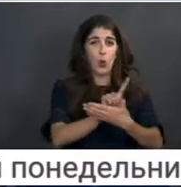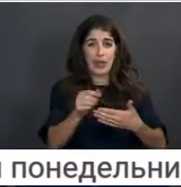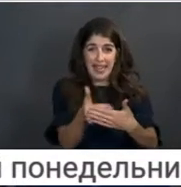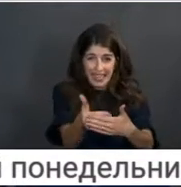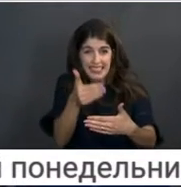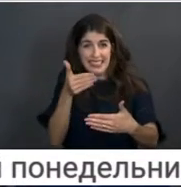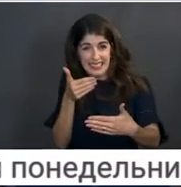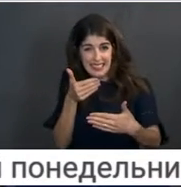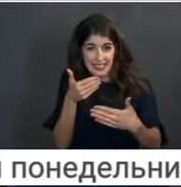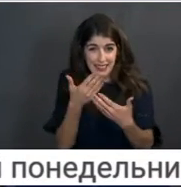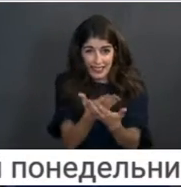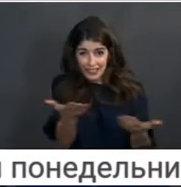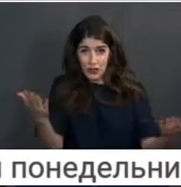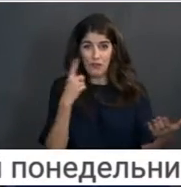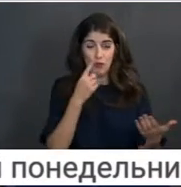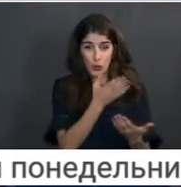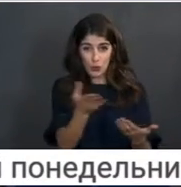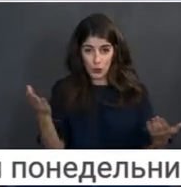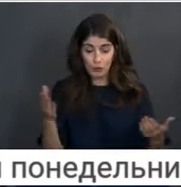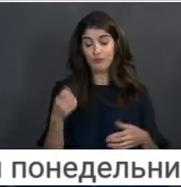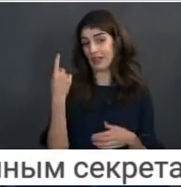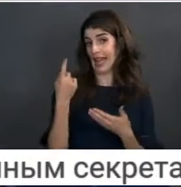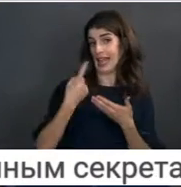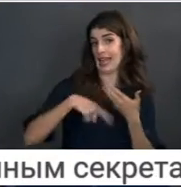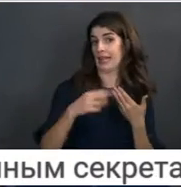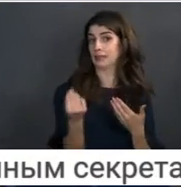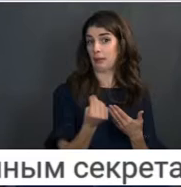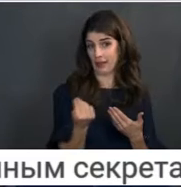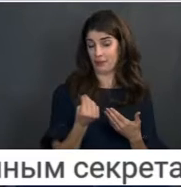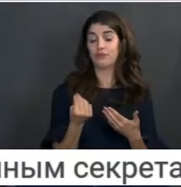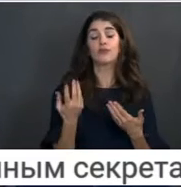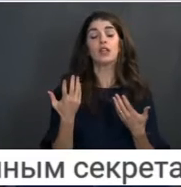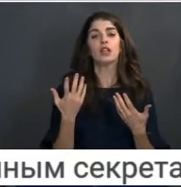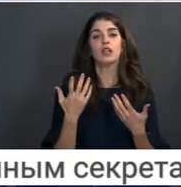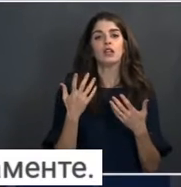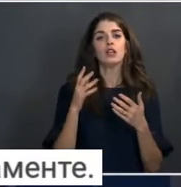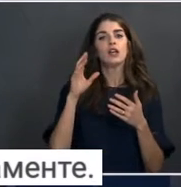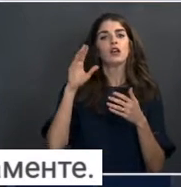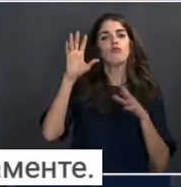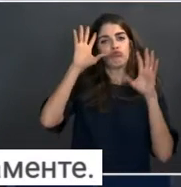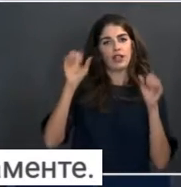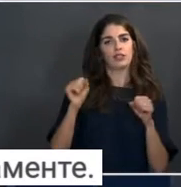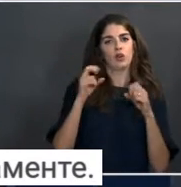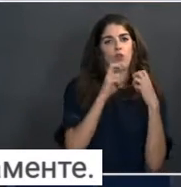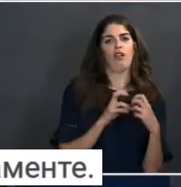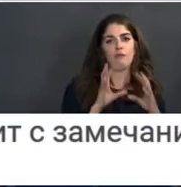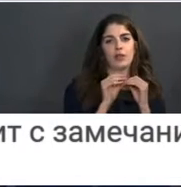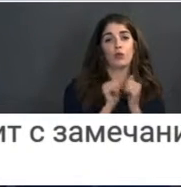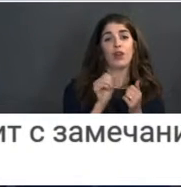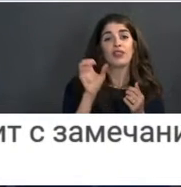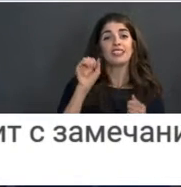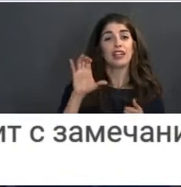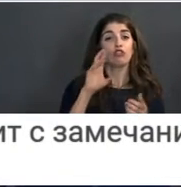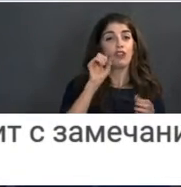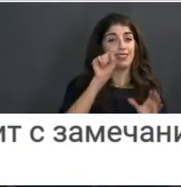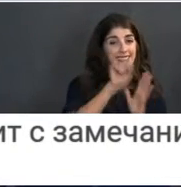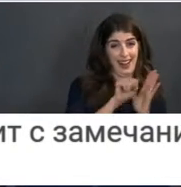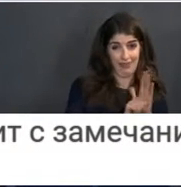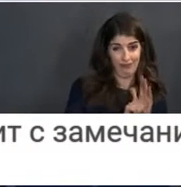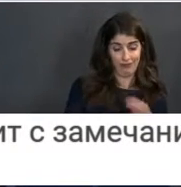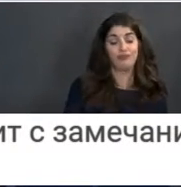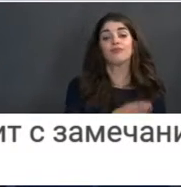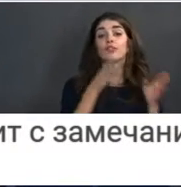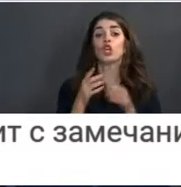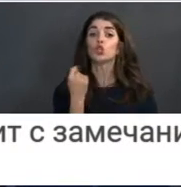So a quick preview. Next Monday, the president will meet with the Secretary of State at the State Department. On Tuesday,